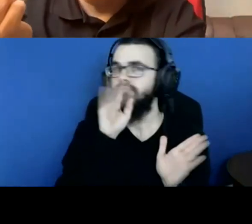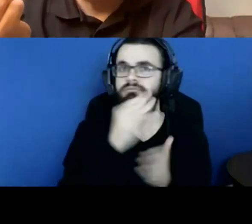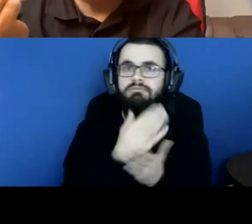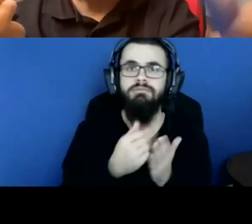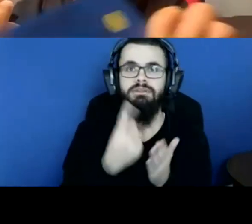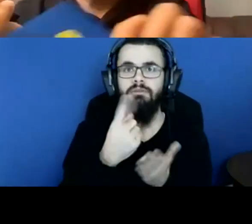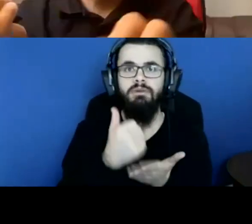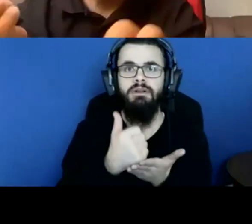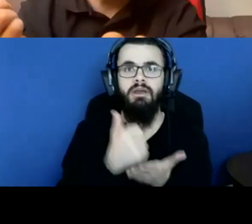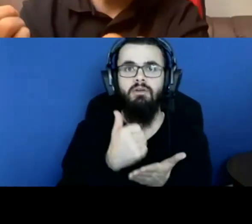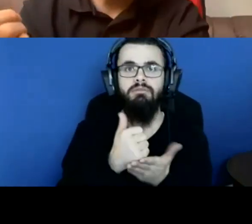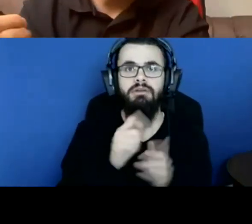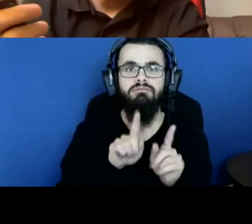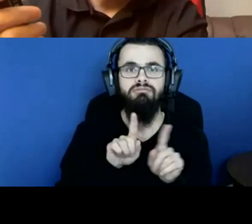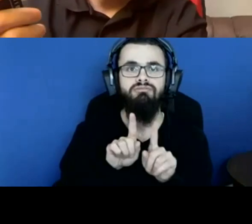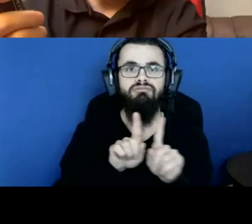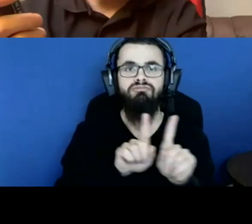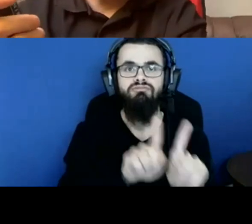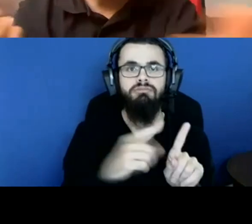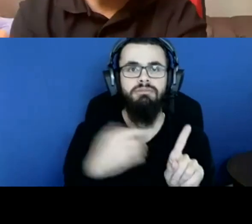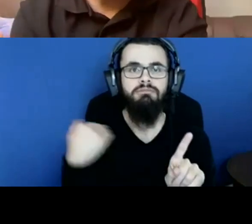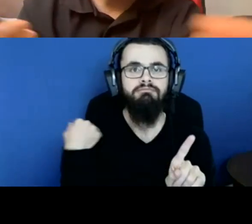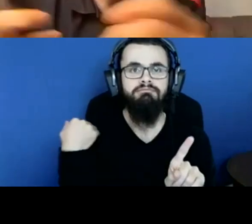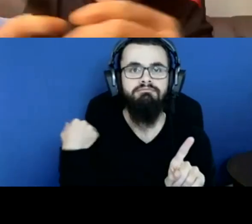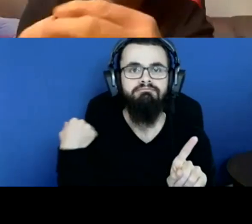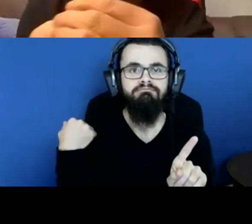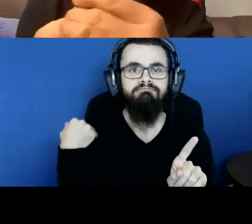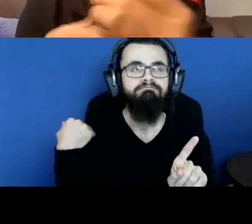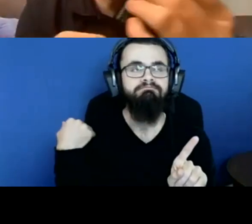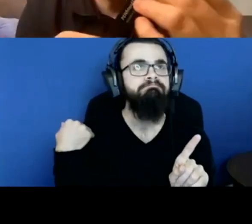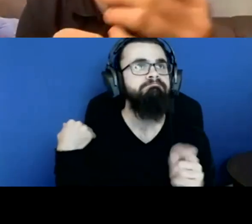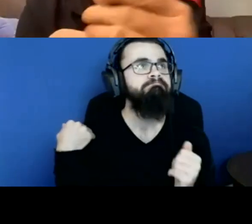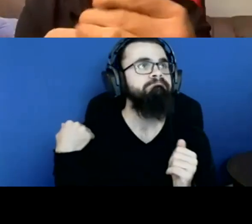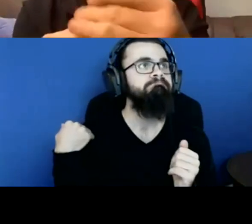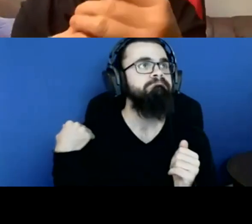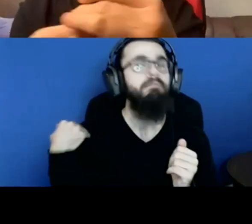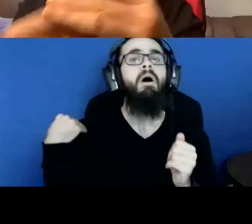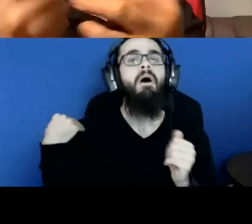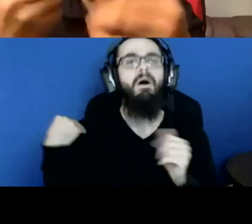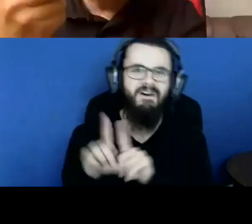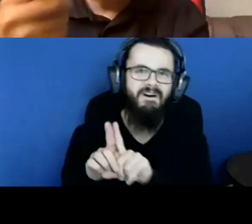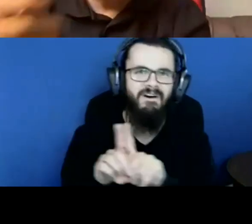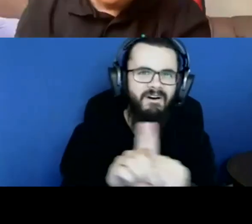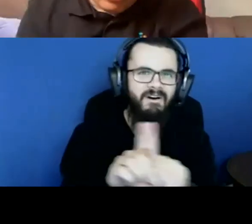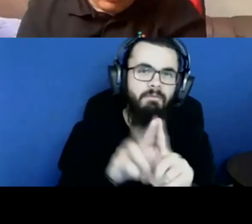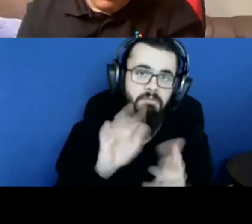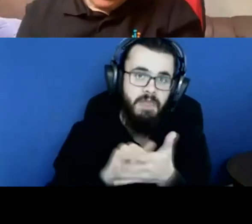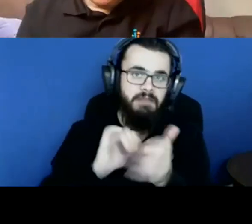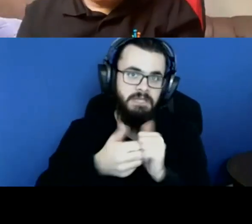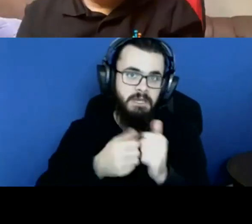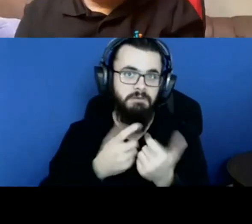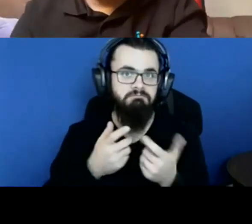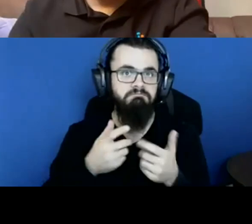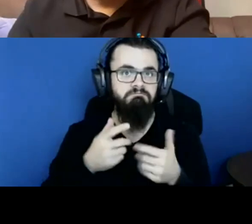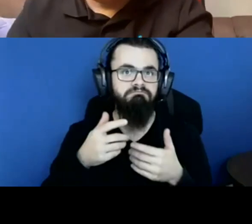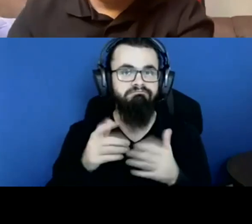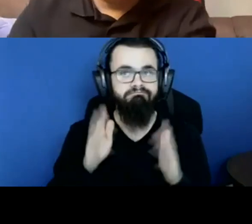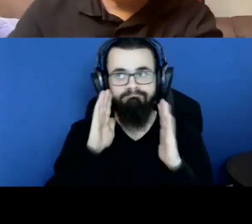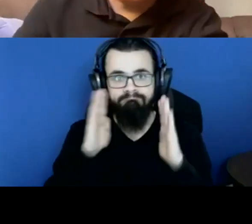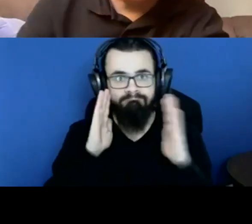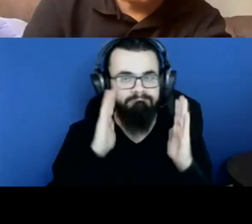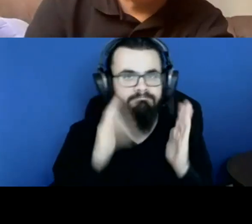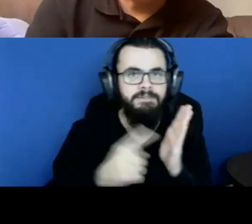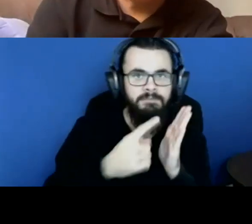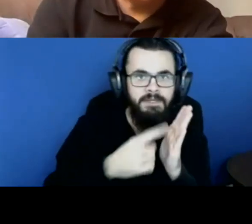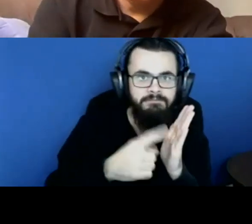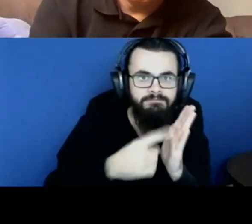I'll help you across the street. And that's how you get people's attention sometimes. And that's a cool thing. And just one more